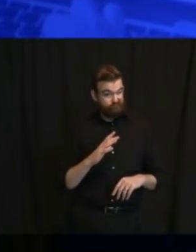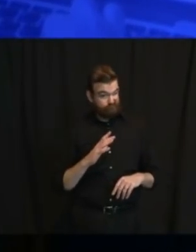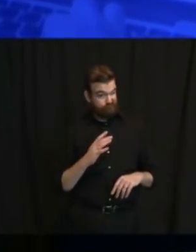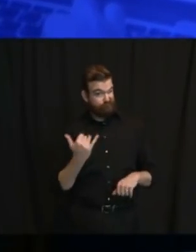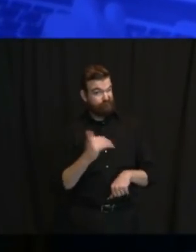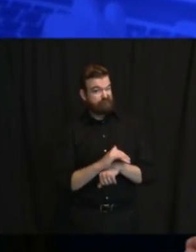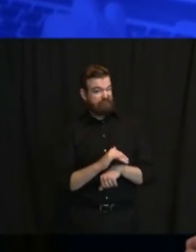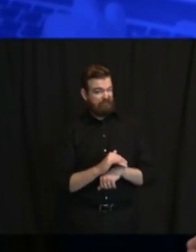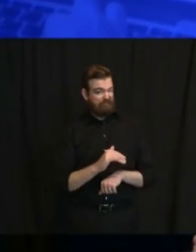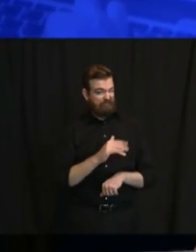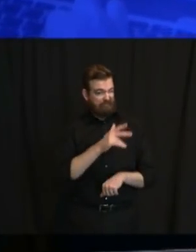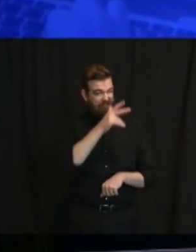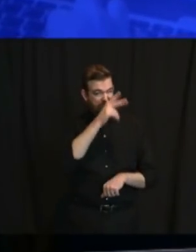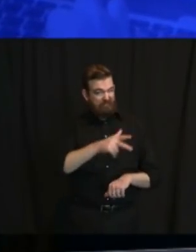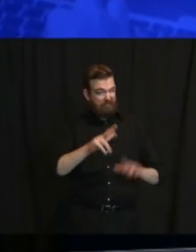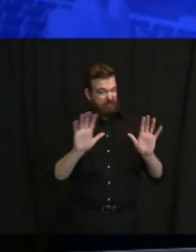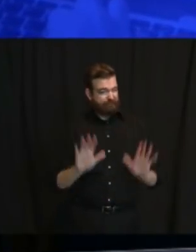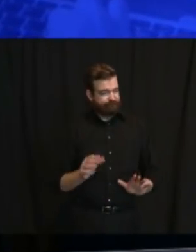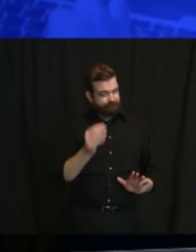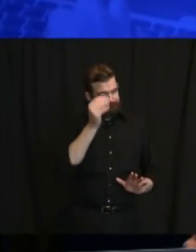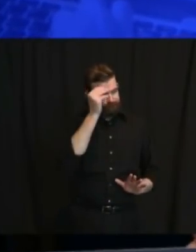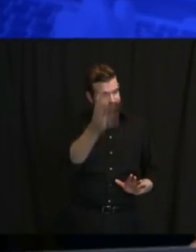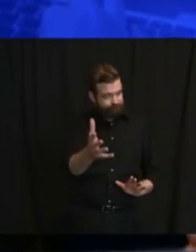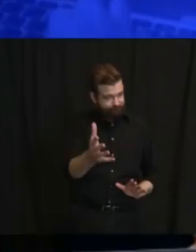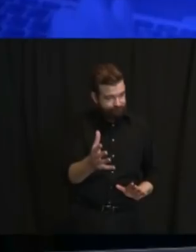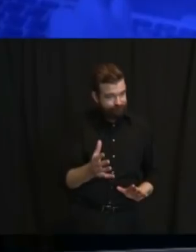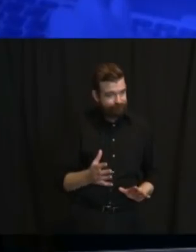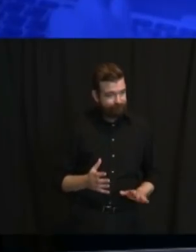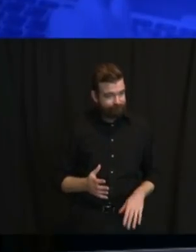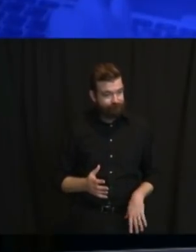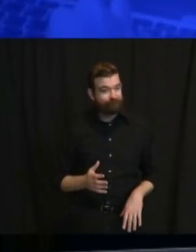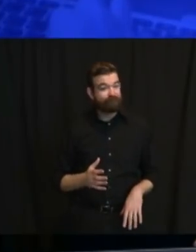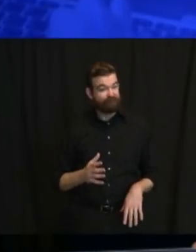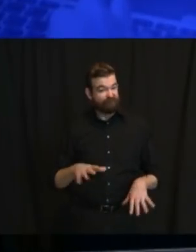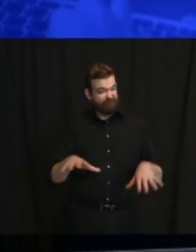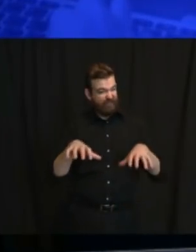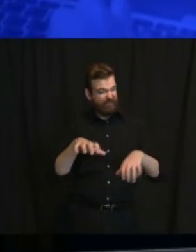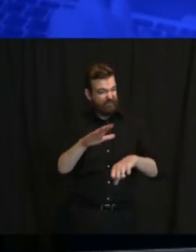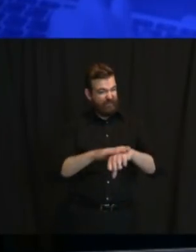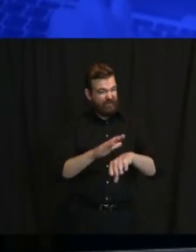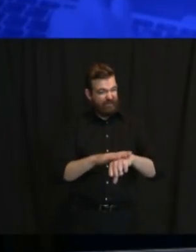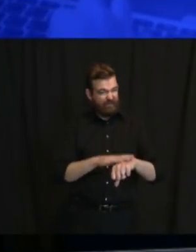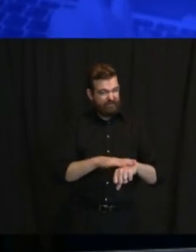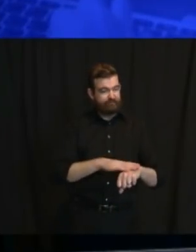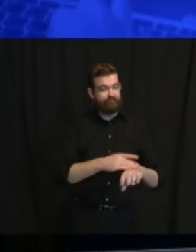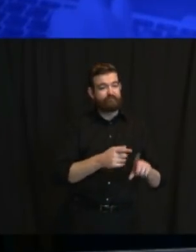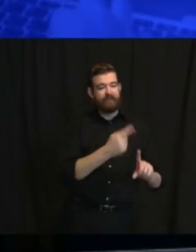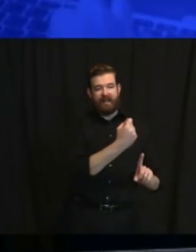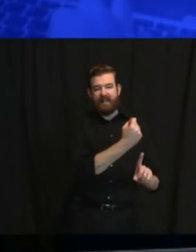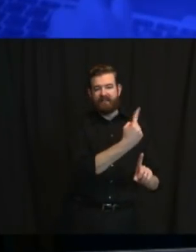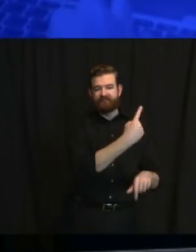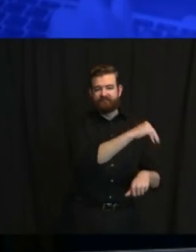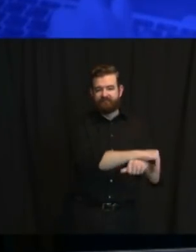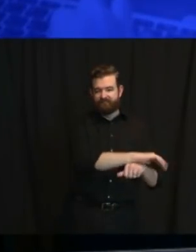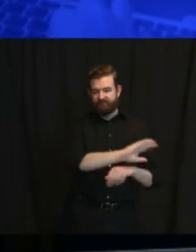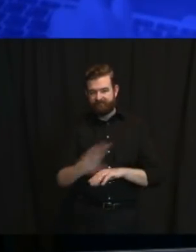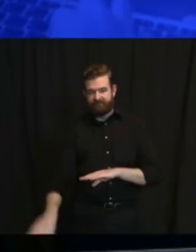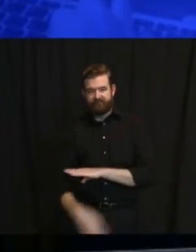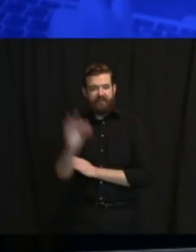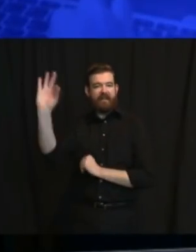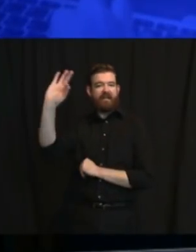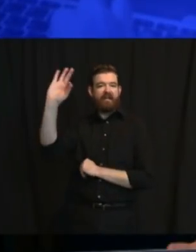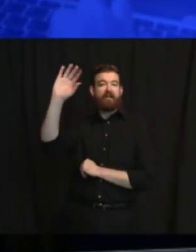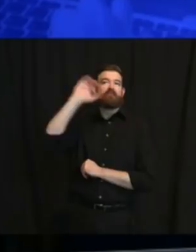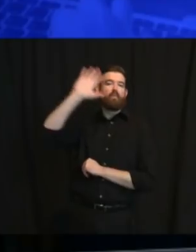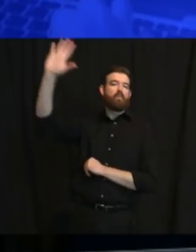northern counties are going to be under a freeze warning from 11 o'clock tonight to 9 o'clock tomorrow morning. That's Sussex, Warren, Hunterdon, and